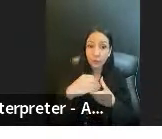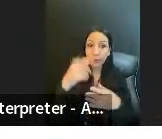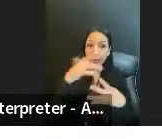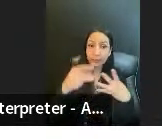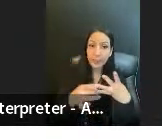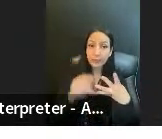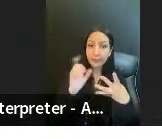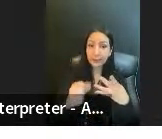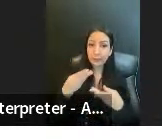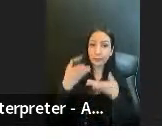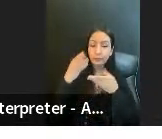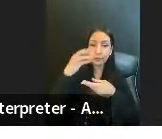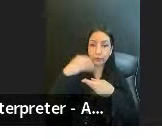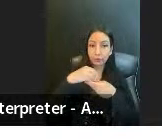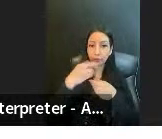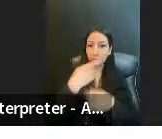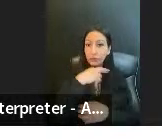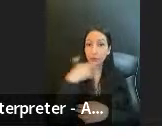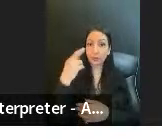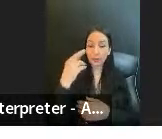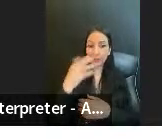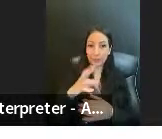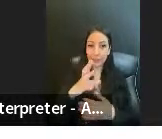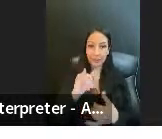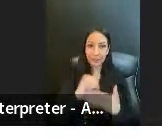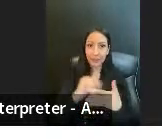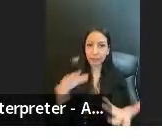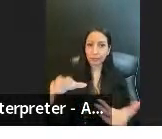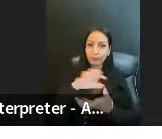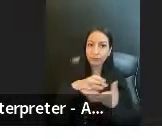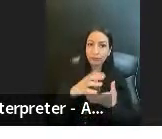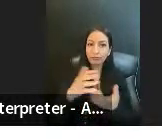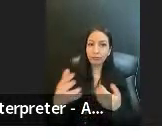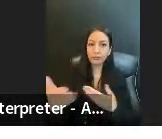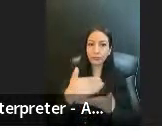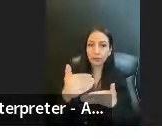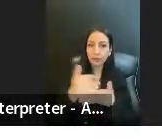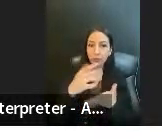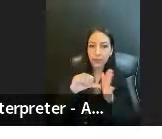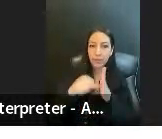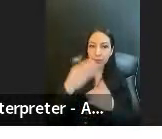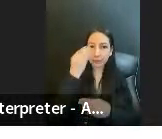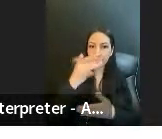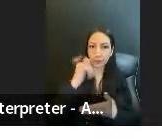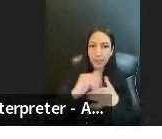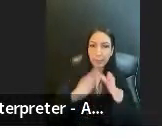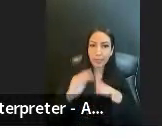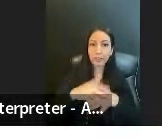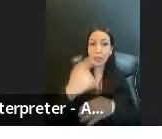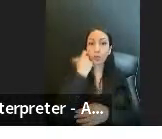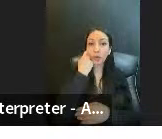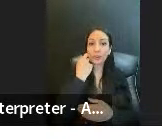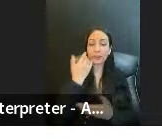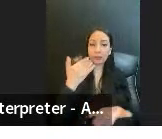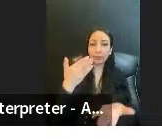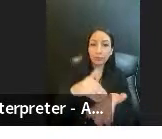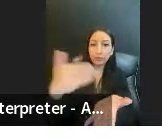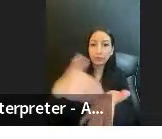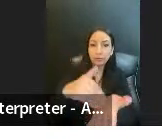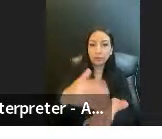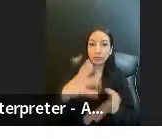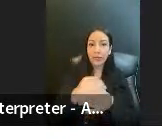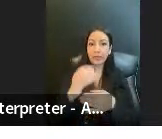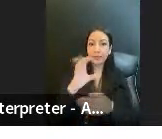that contribute to risk. It's a composite indicator, and it's based on recent trends and